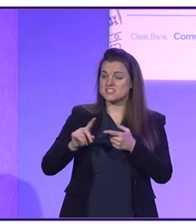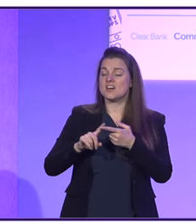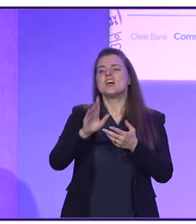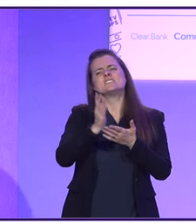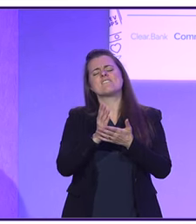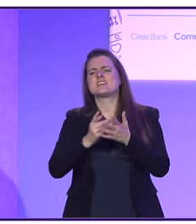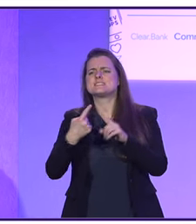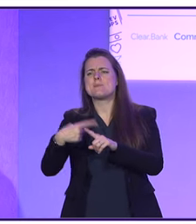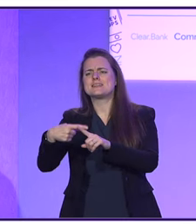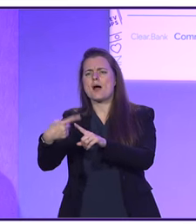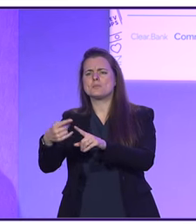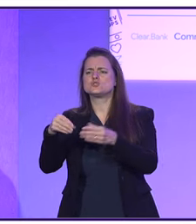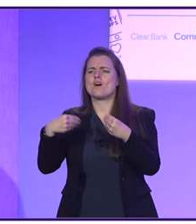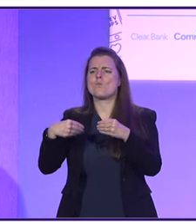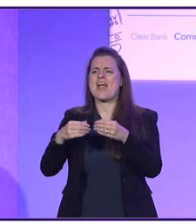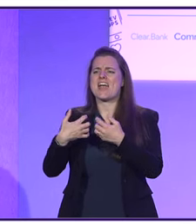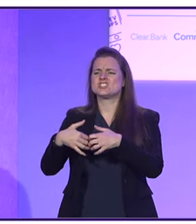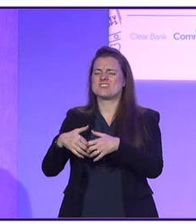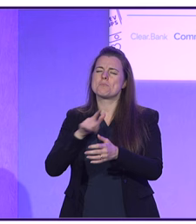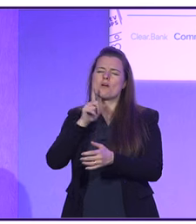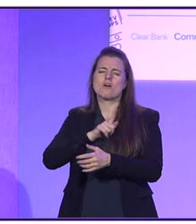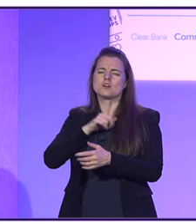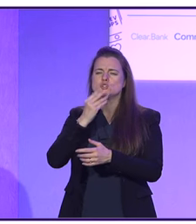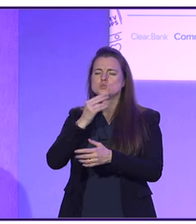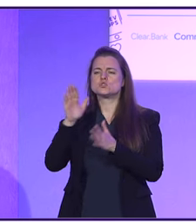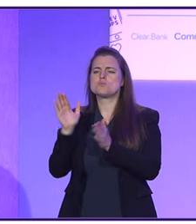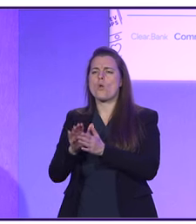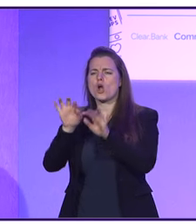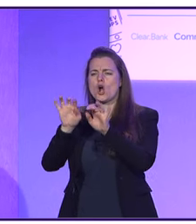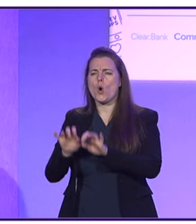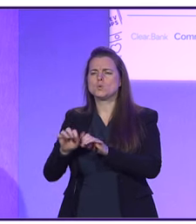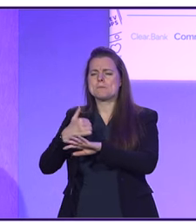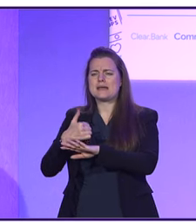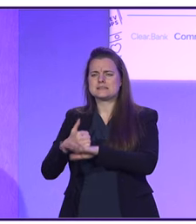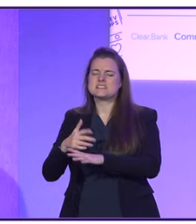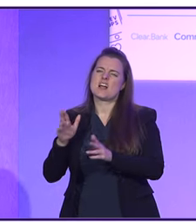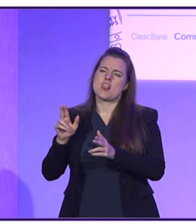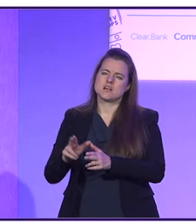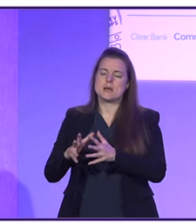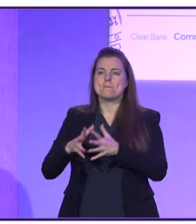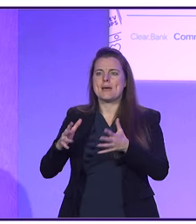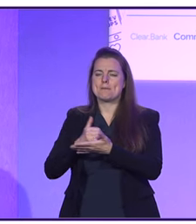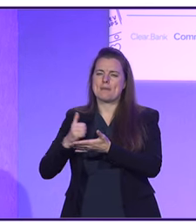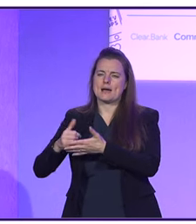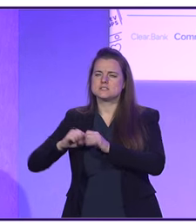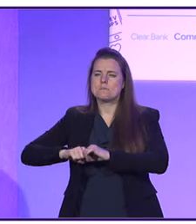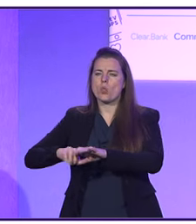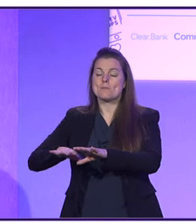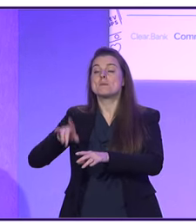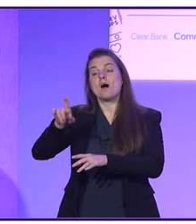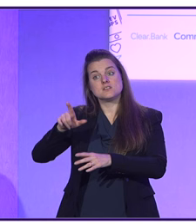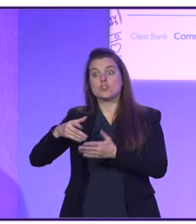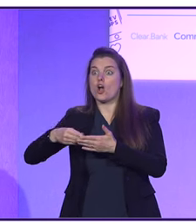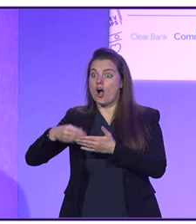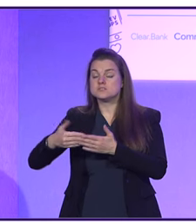software engineering as well, being able to work in smaller code bases, you've got less of the massive concern, big bang deployments, but it has come at a cost, and these massive